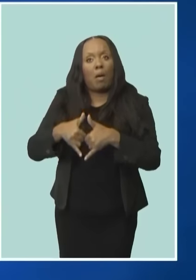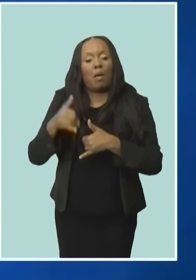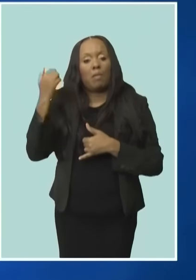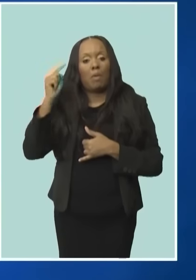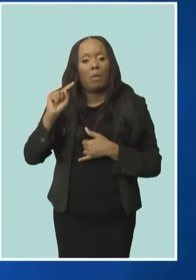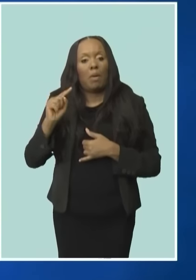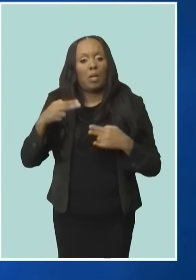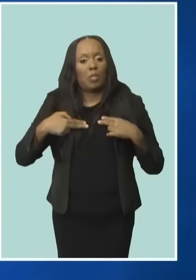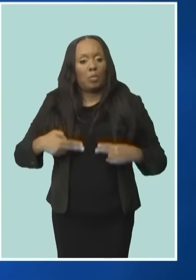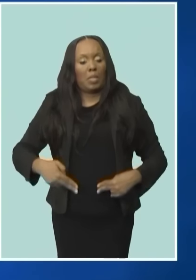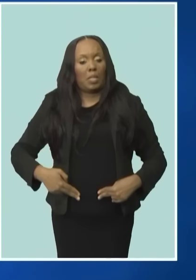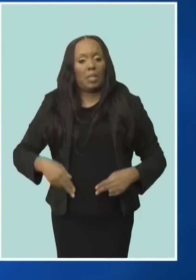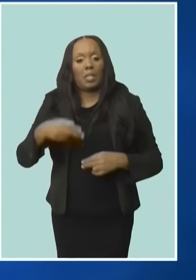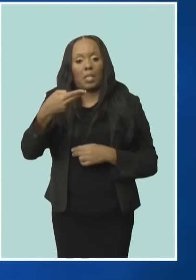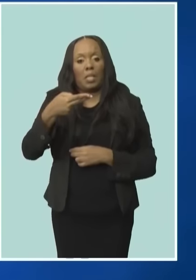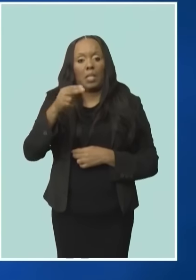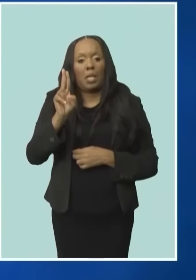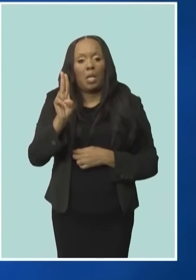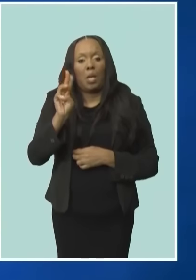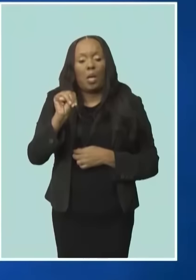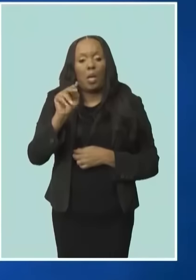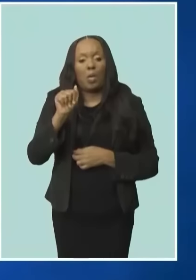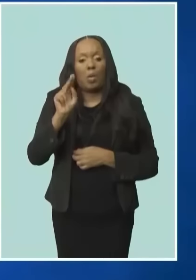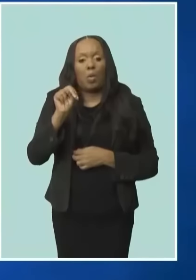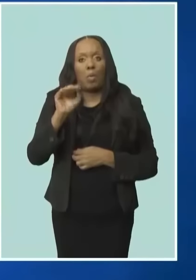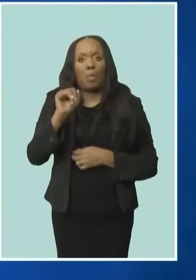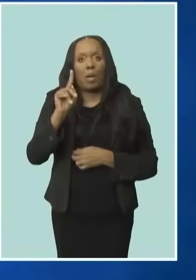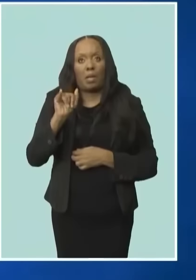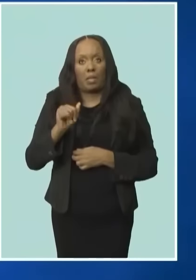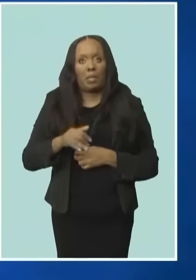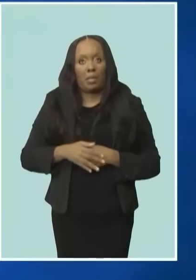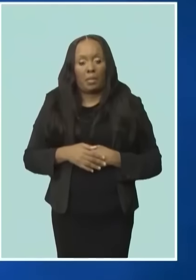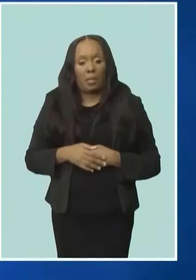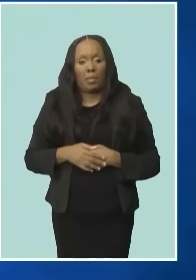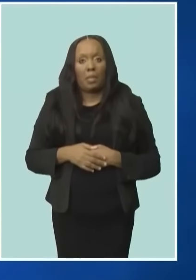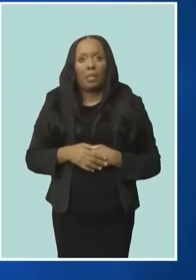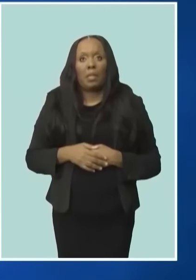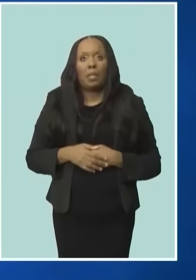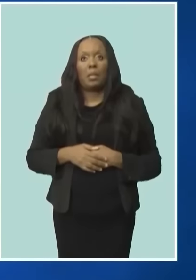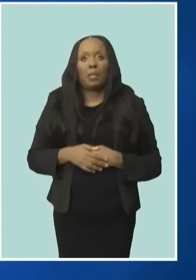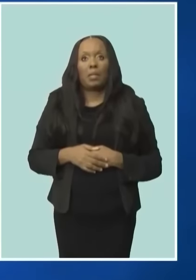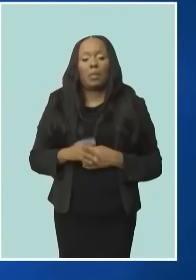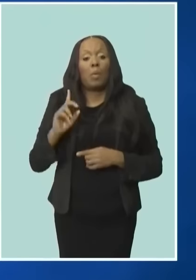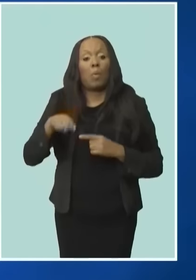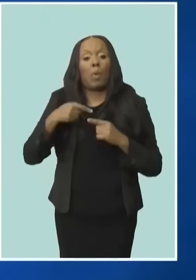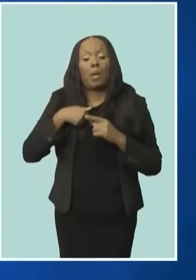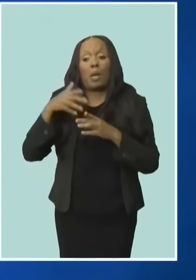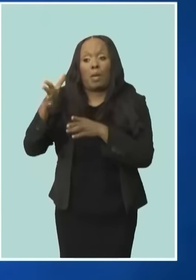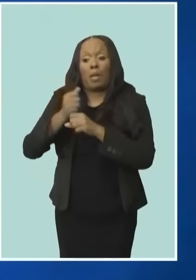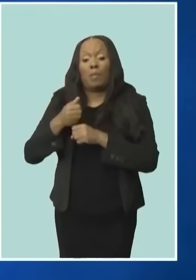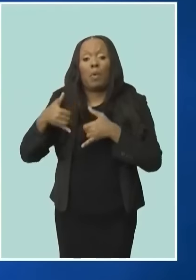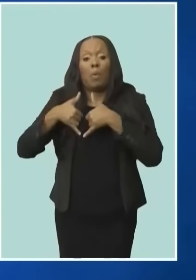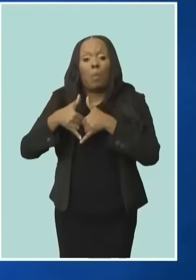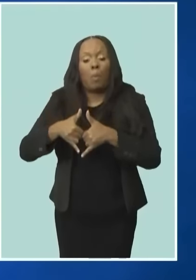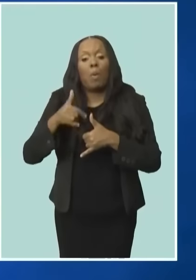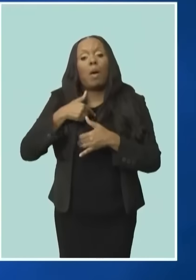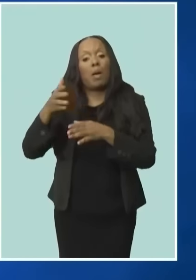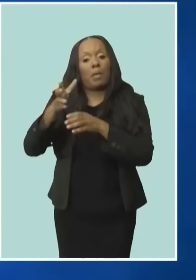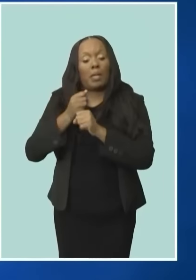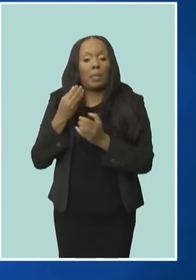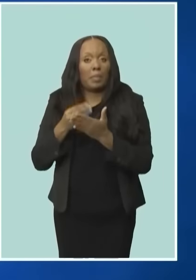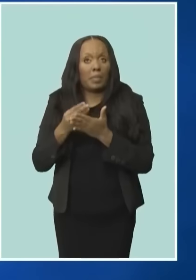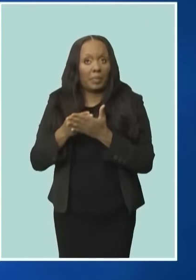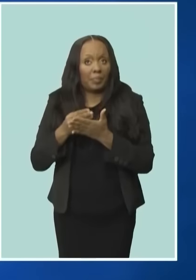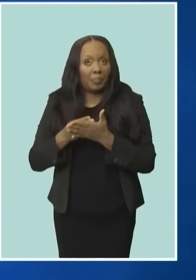Humanity. And with that award comes some funding. And I